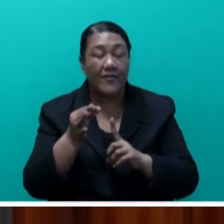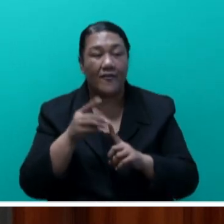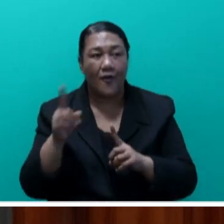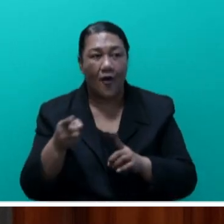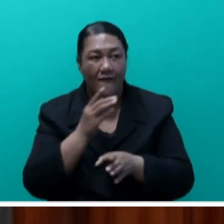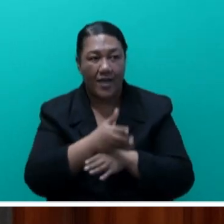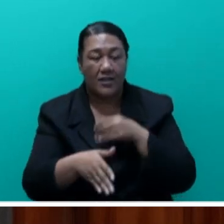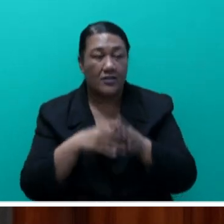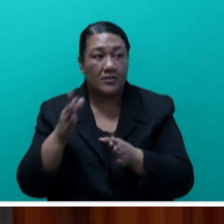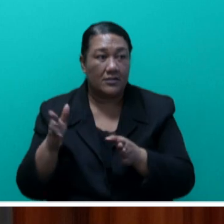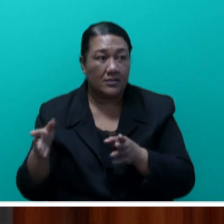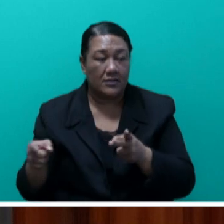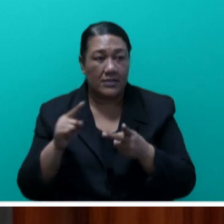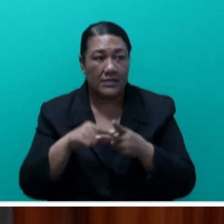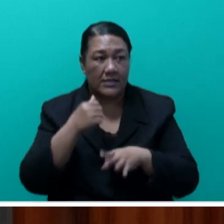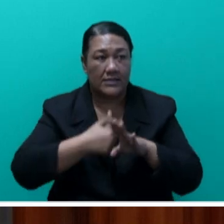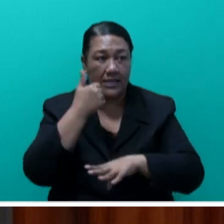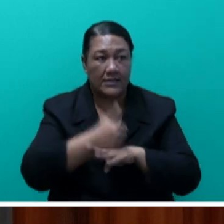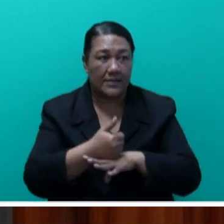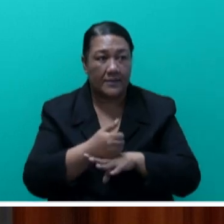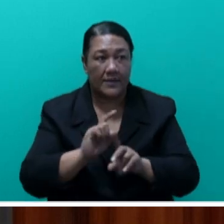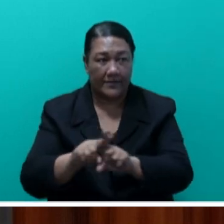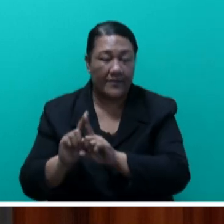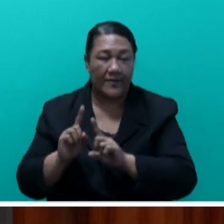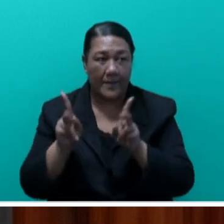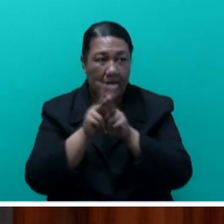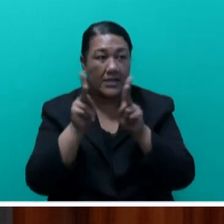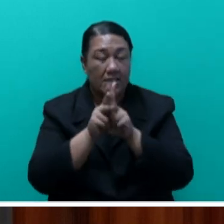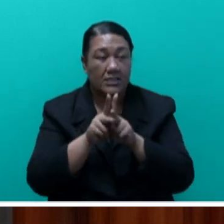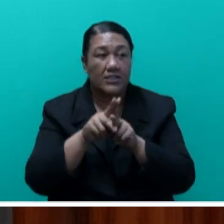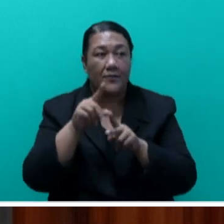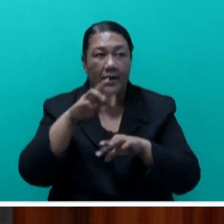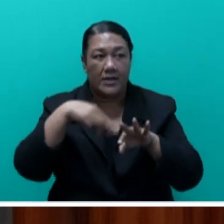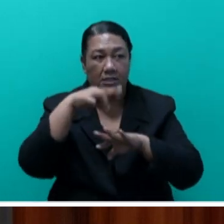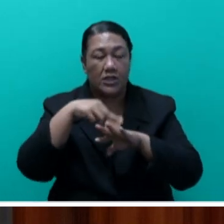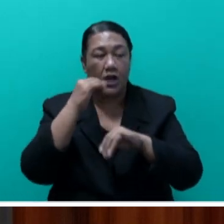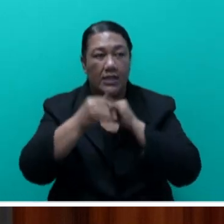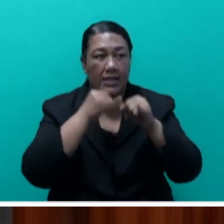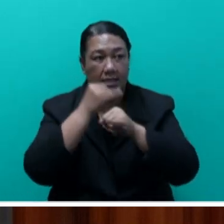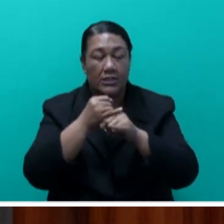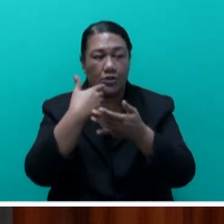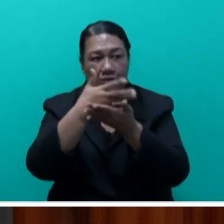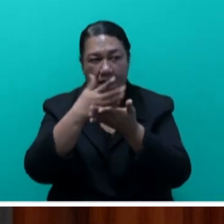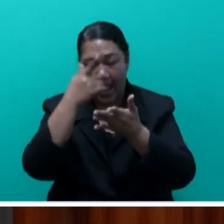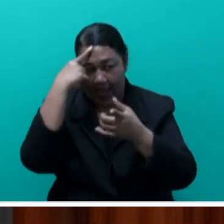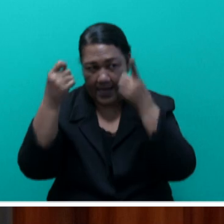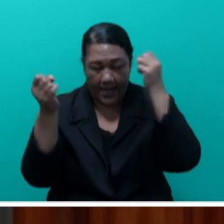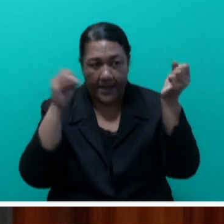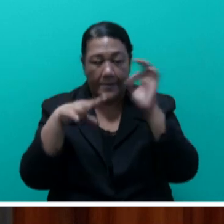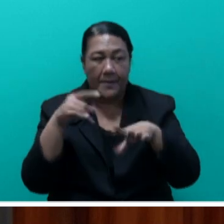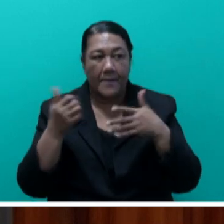facilities. Two, the establishment of smart partnership with regional and international partners to share ideas and best